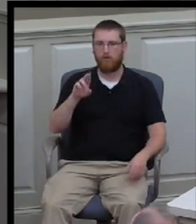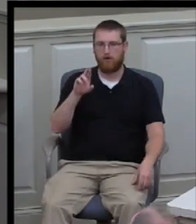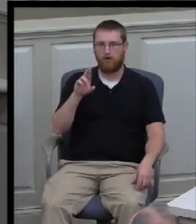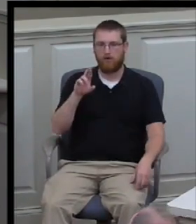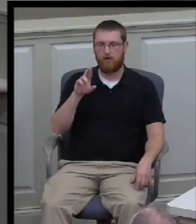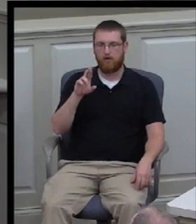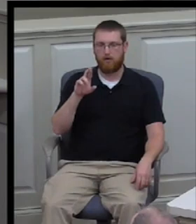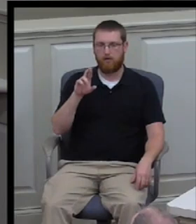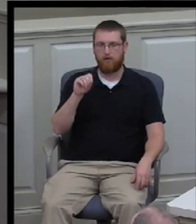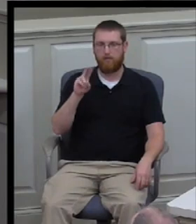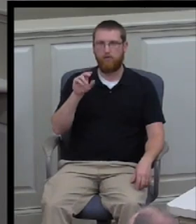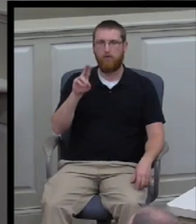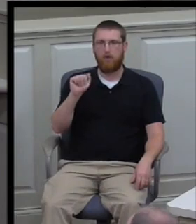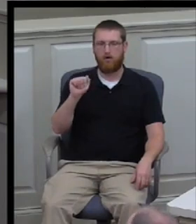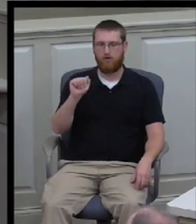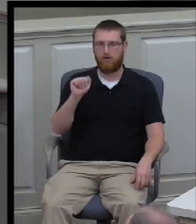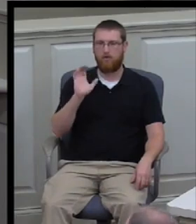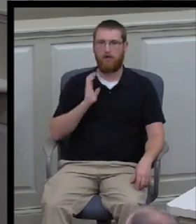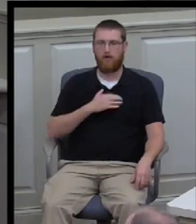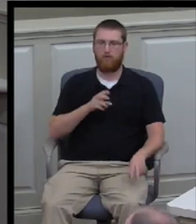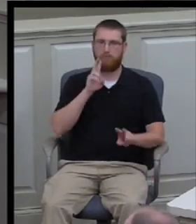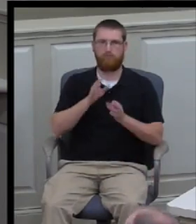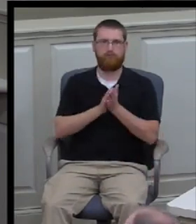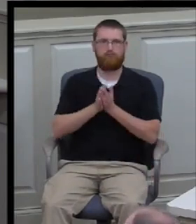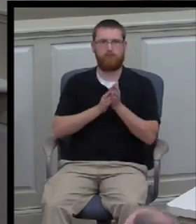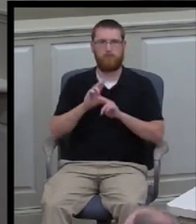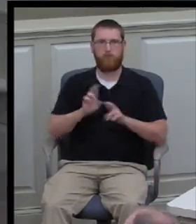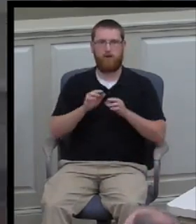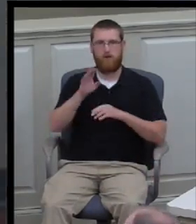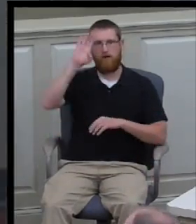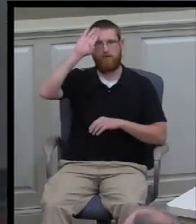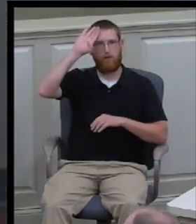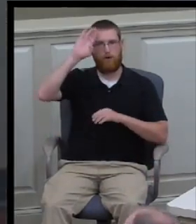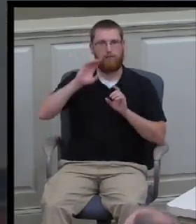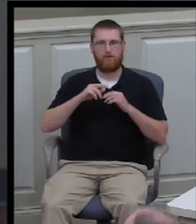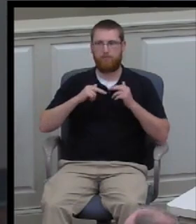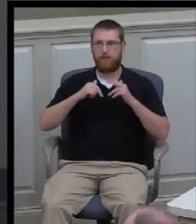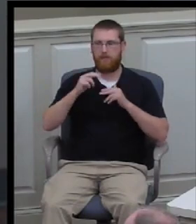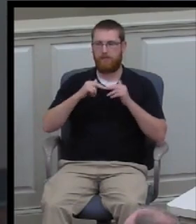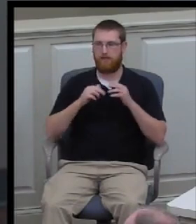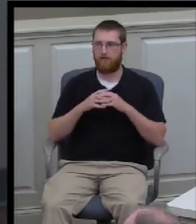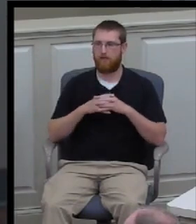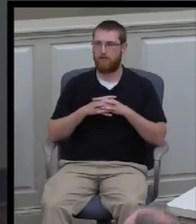much anticipated fire station. Dave? Thank you, Mayor, Commissioners.